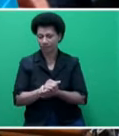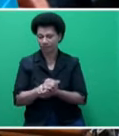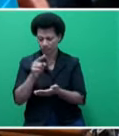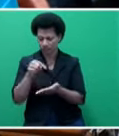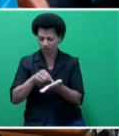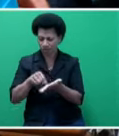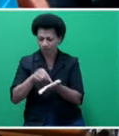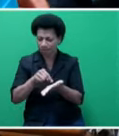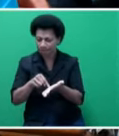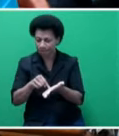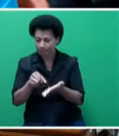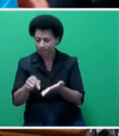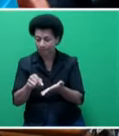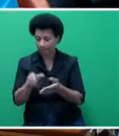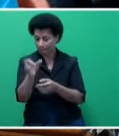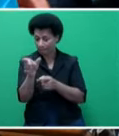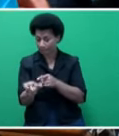this person will have